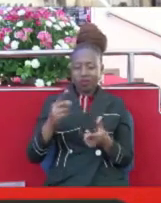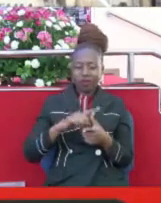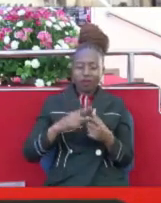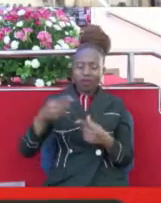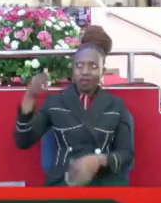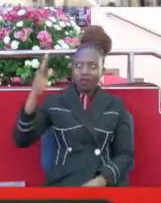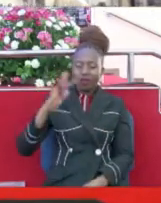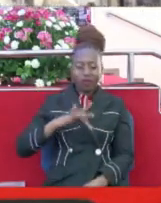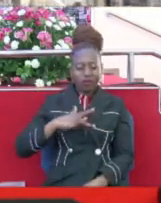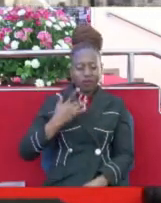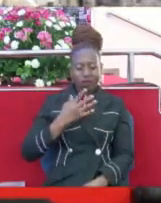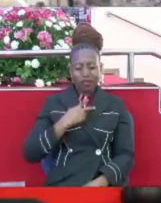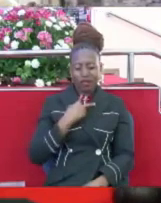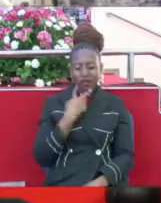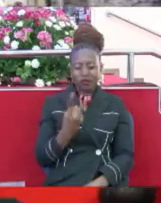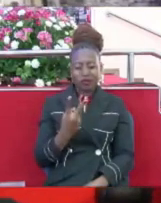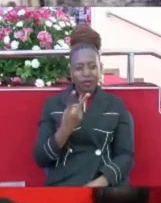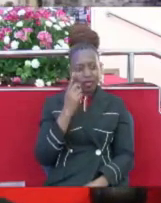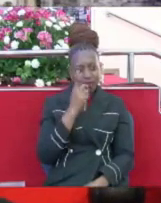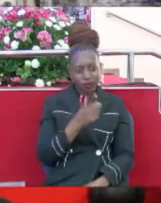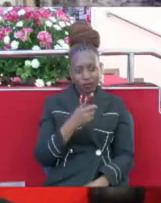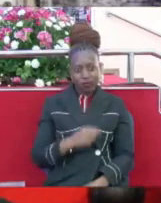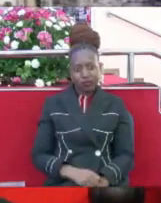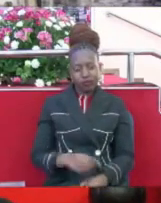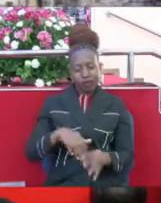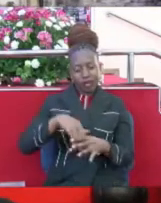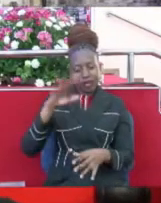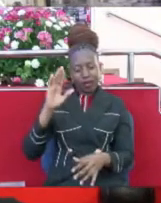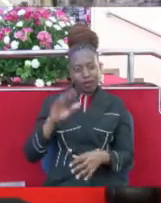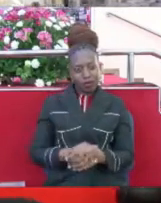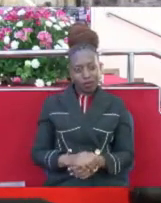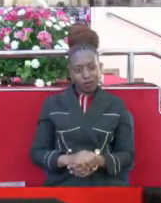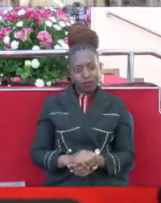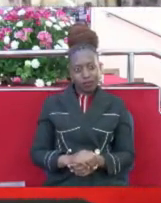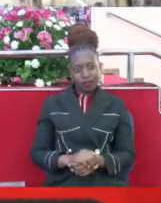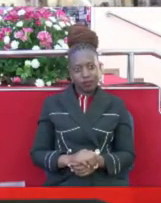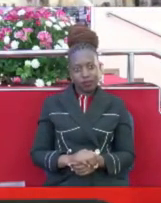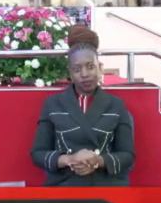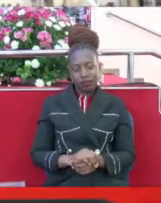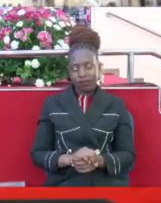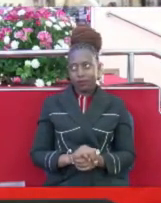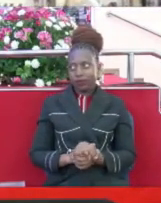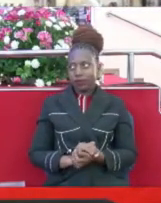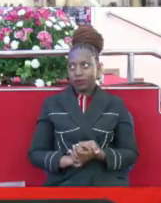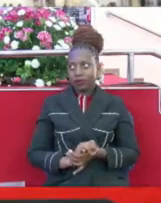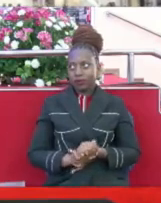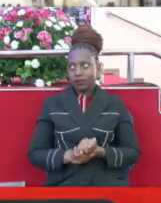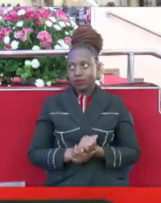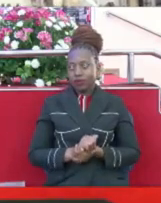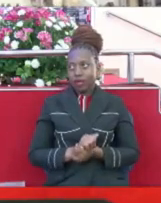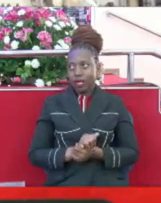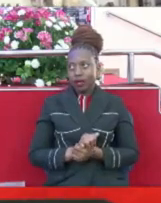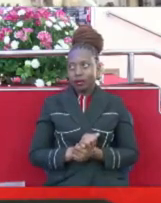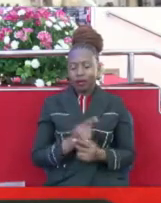Because scripture says that he will vomit you out if you are lukewarm. But